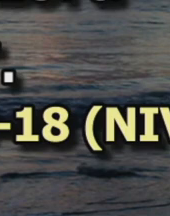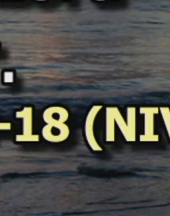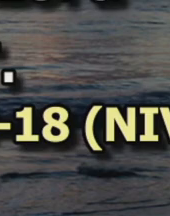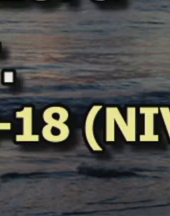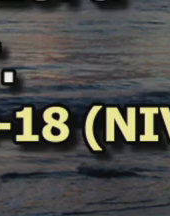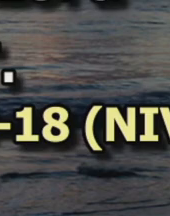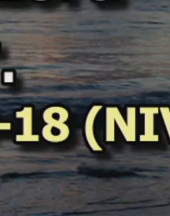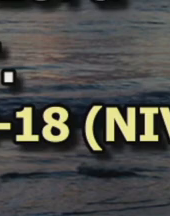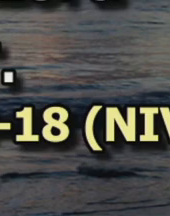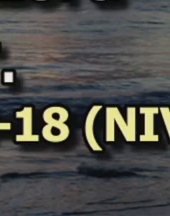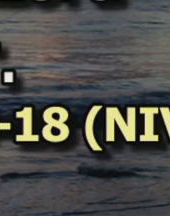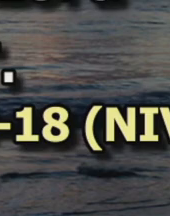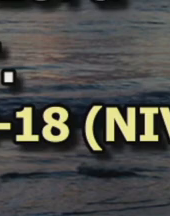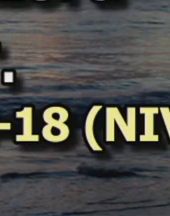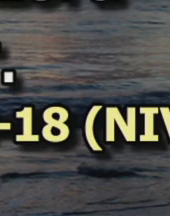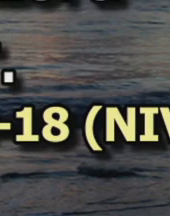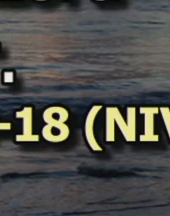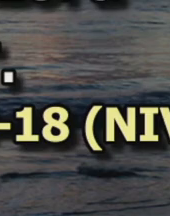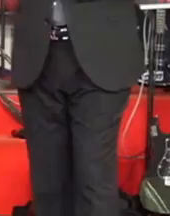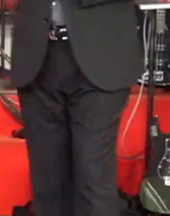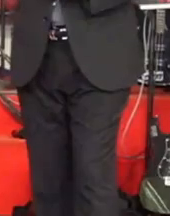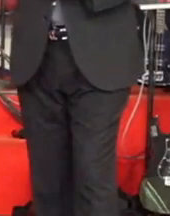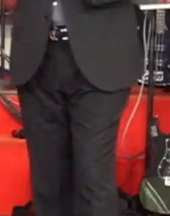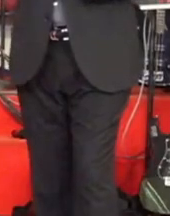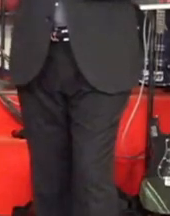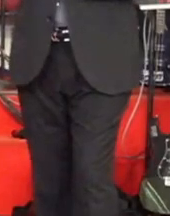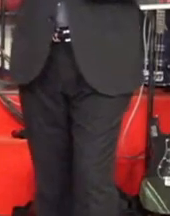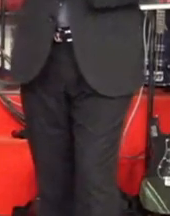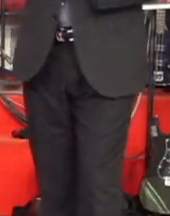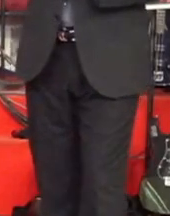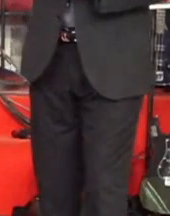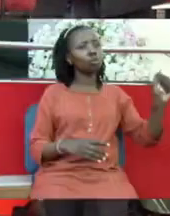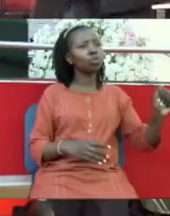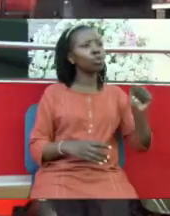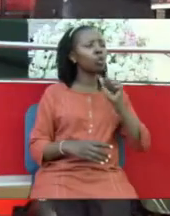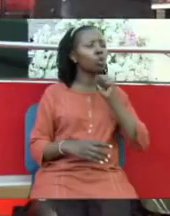And he told Joshua, nobody will be able to withstand you.